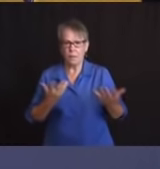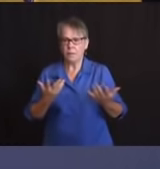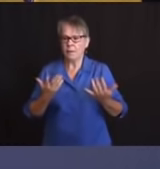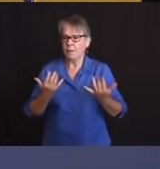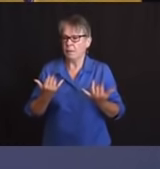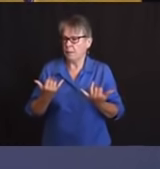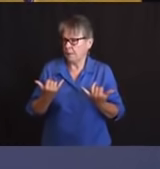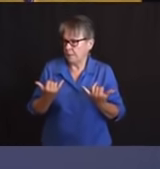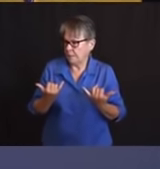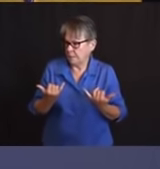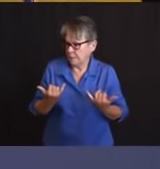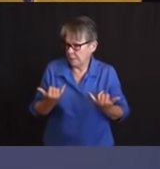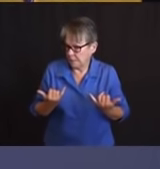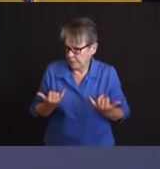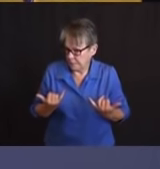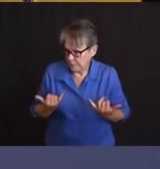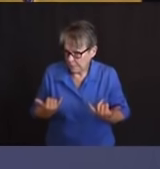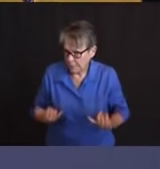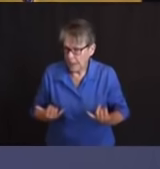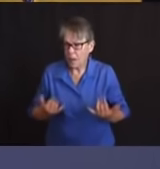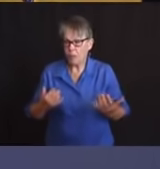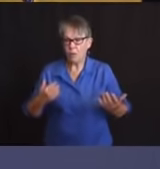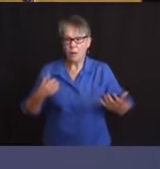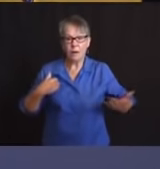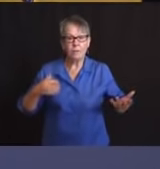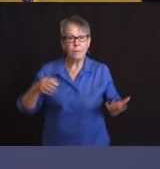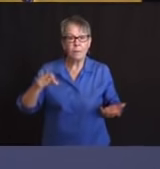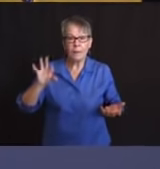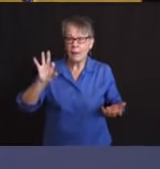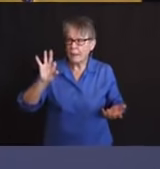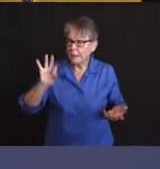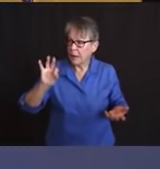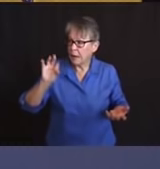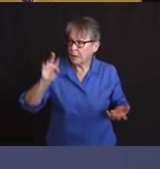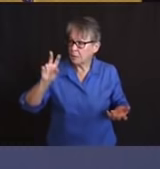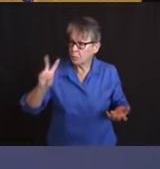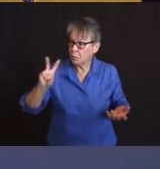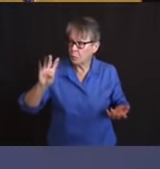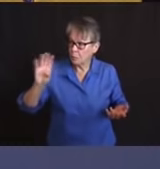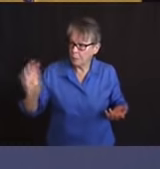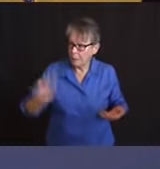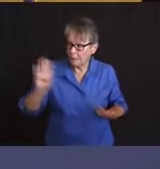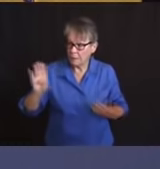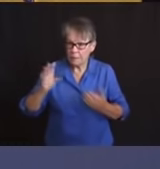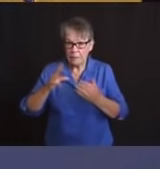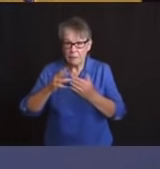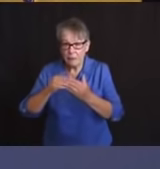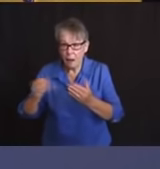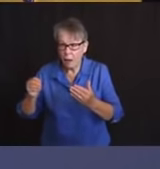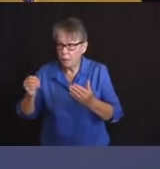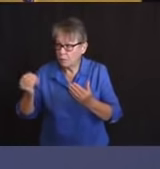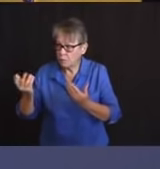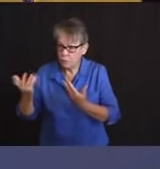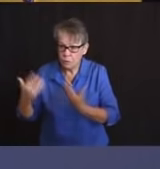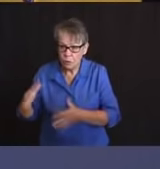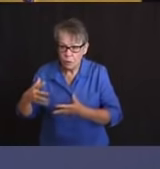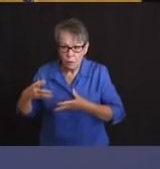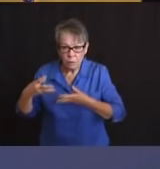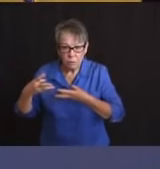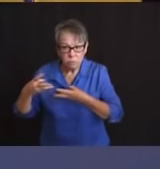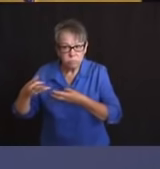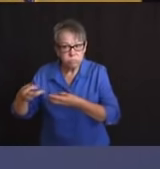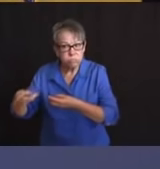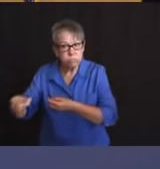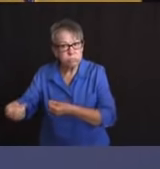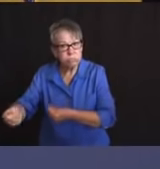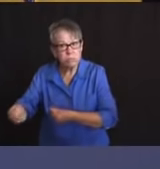because the epidemiologists will tell us that a surge in the fall is probably $1 billion revenue item at a minimum. It